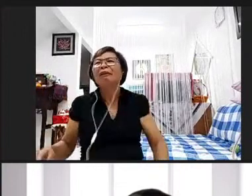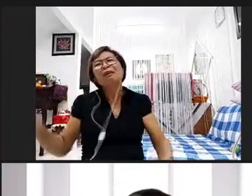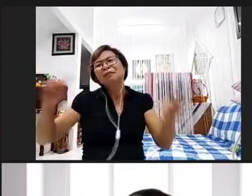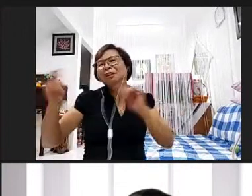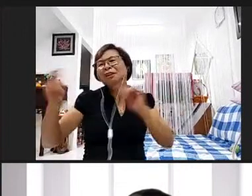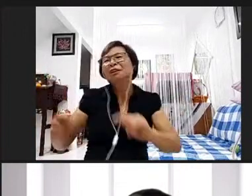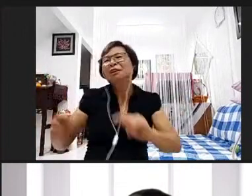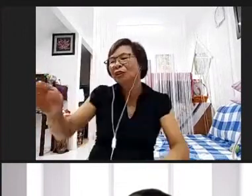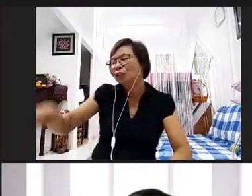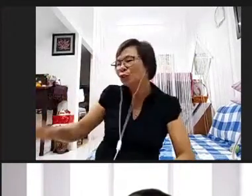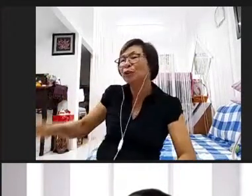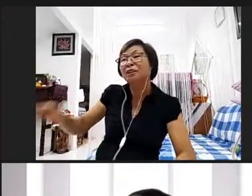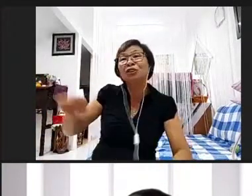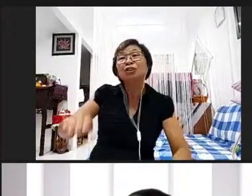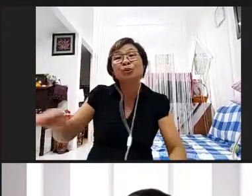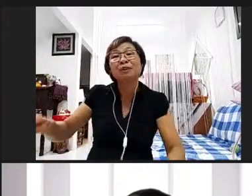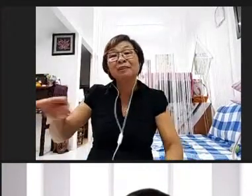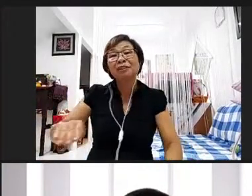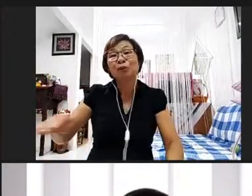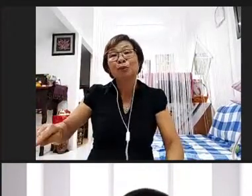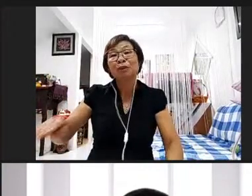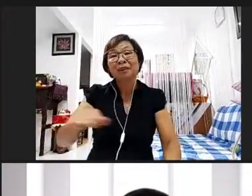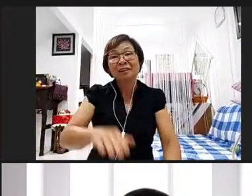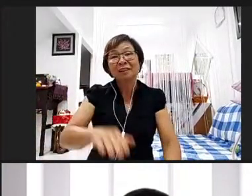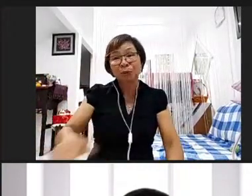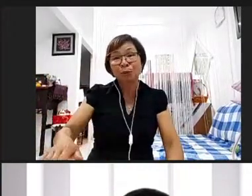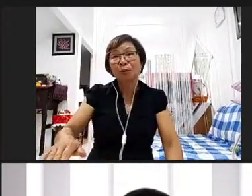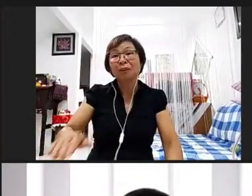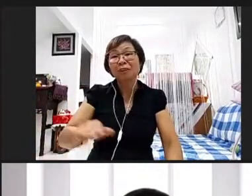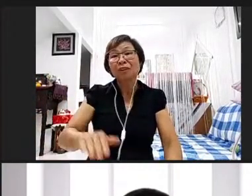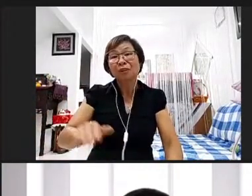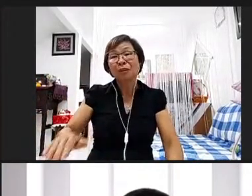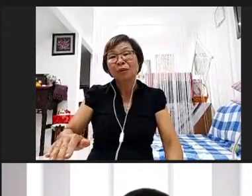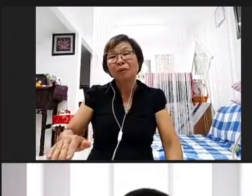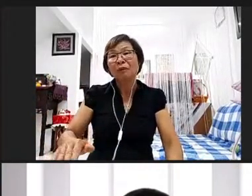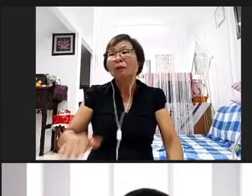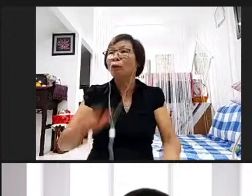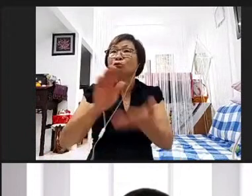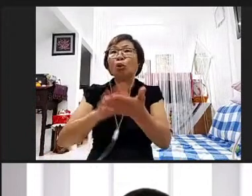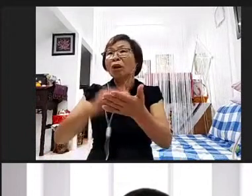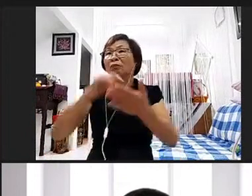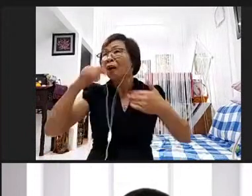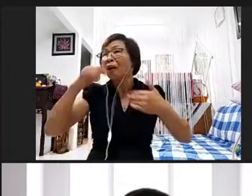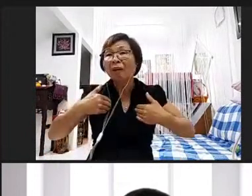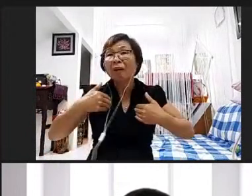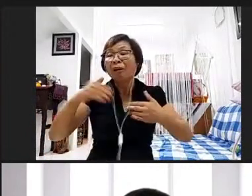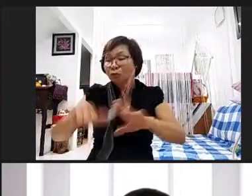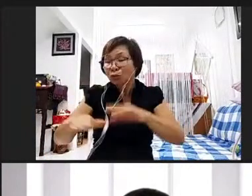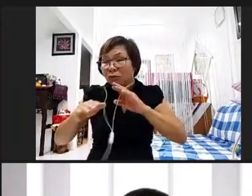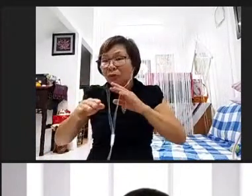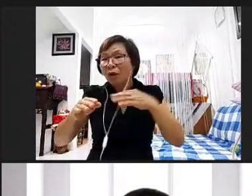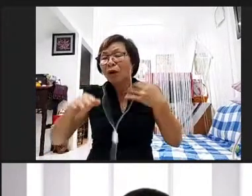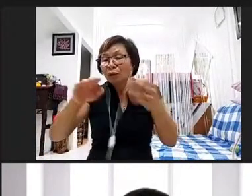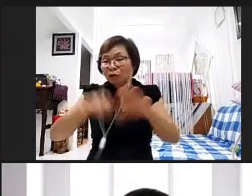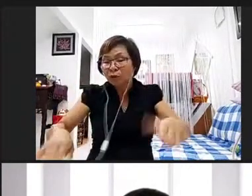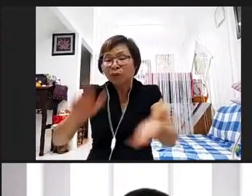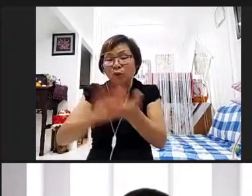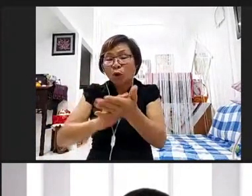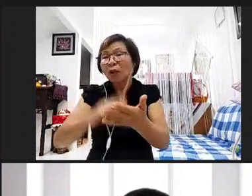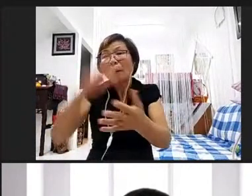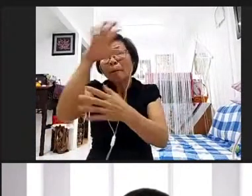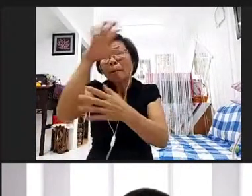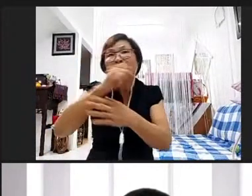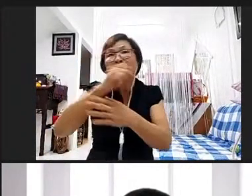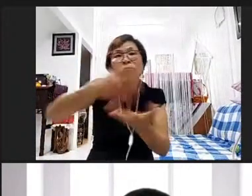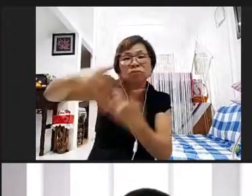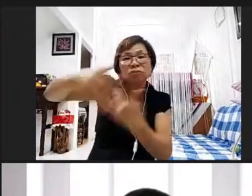Despite the fact that they have no physical schooling, they also miss out on interaction with